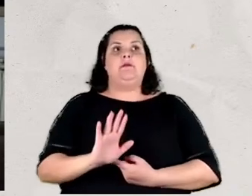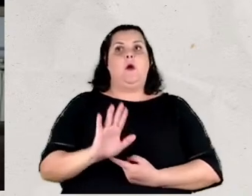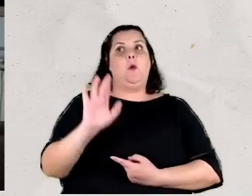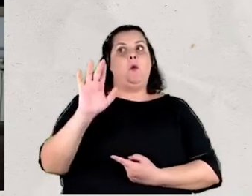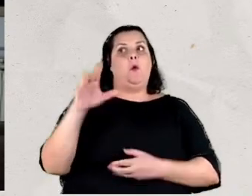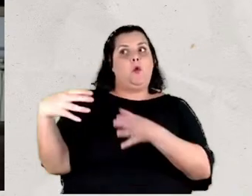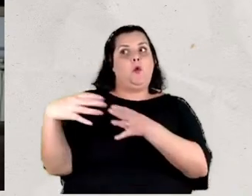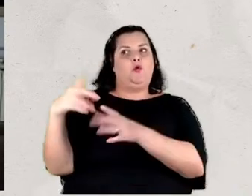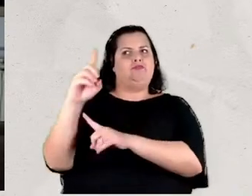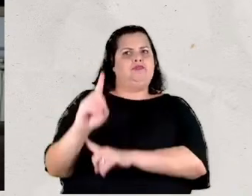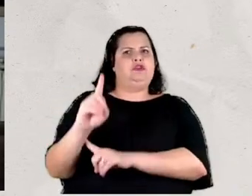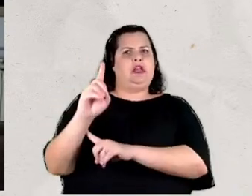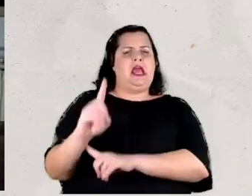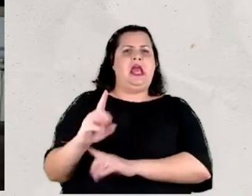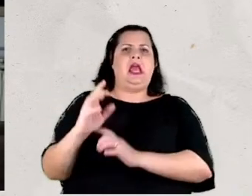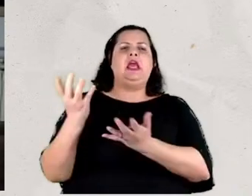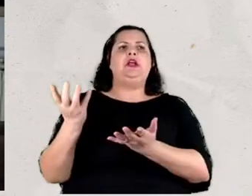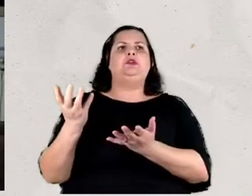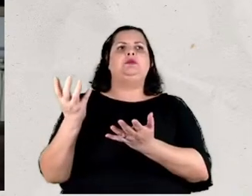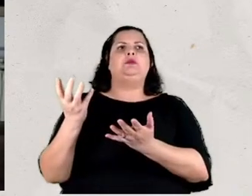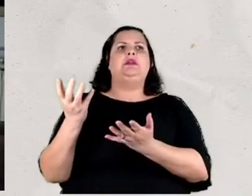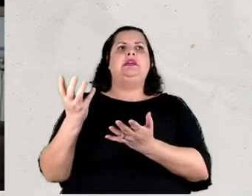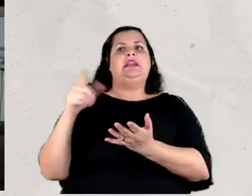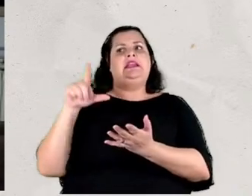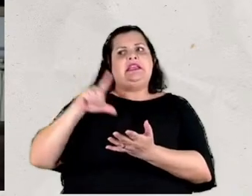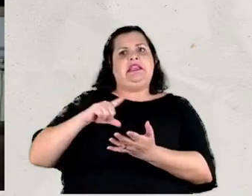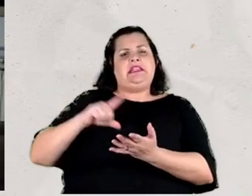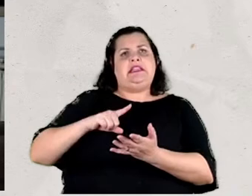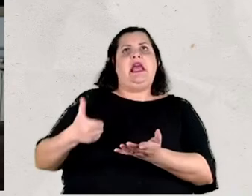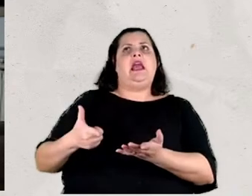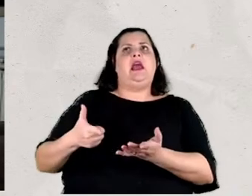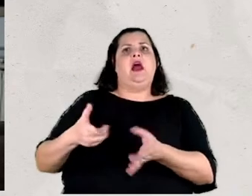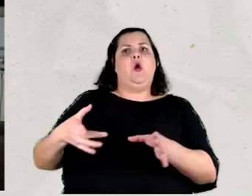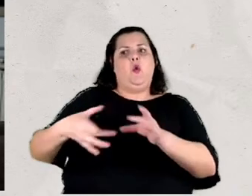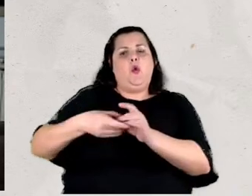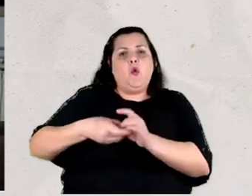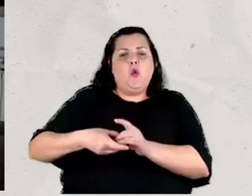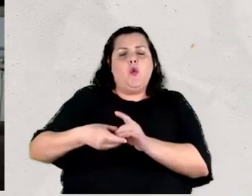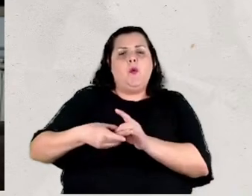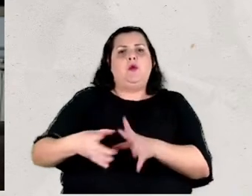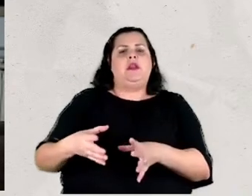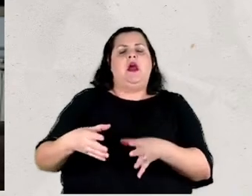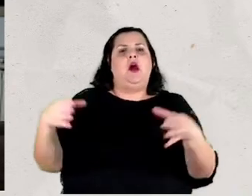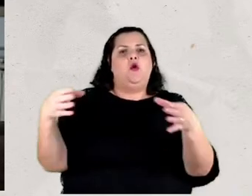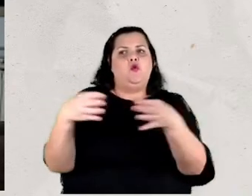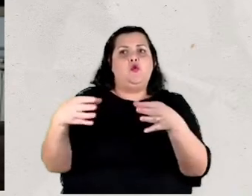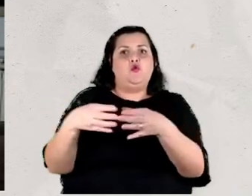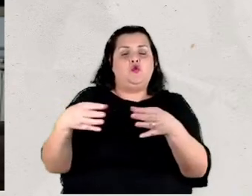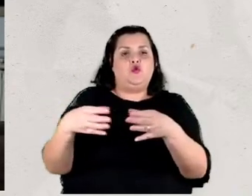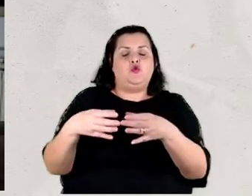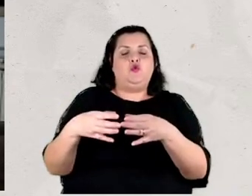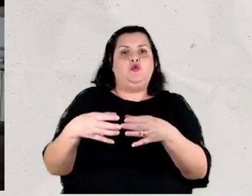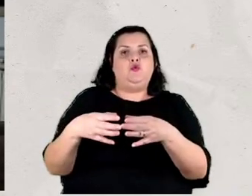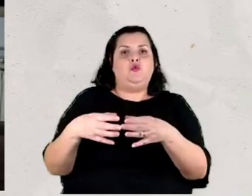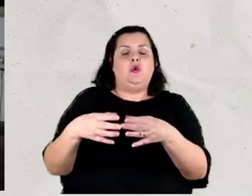coalition will come to power, with Lieberman supporting it, with Gideon Saar,